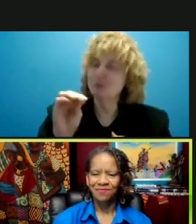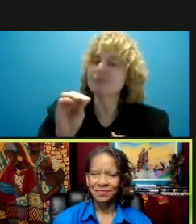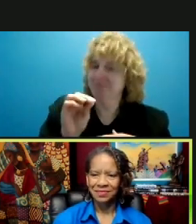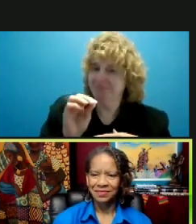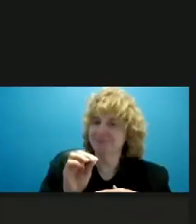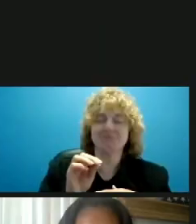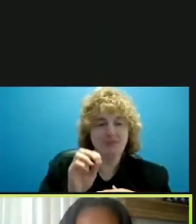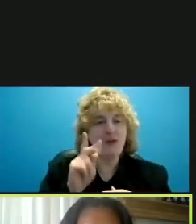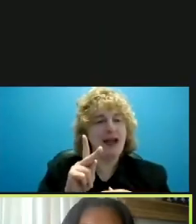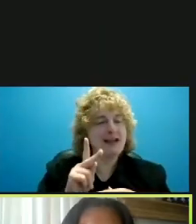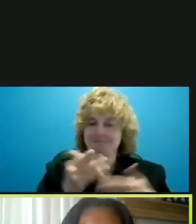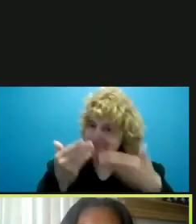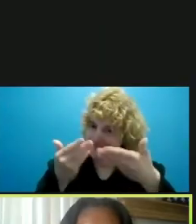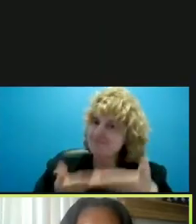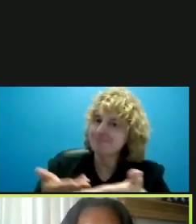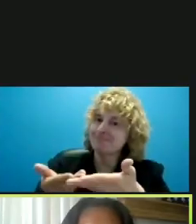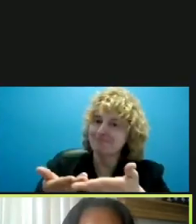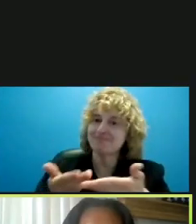Next slide.